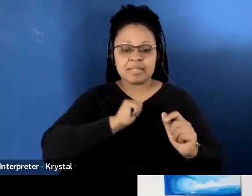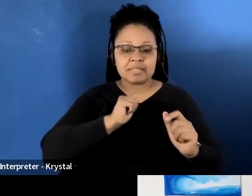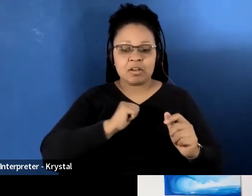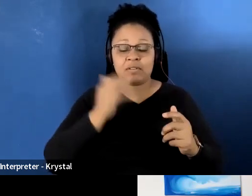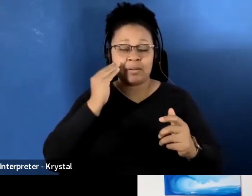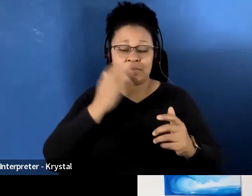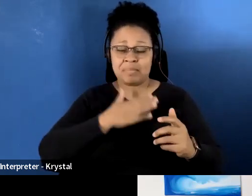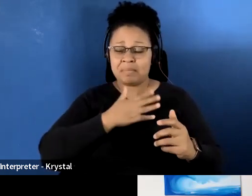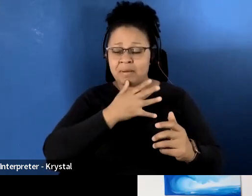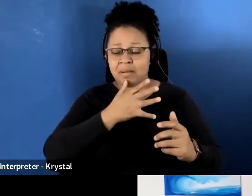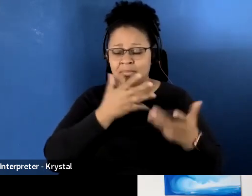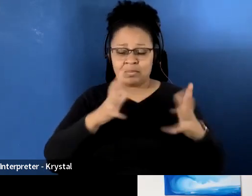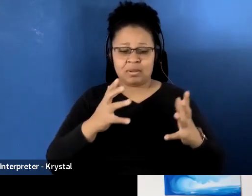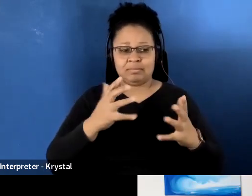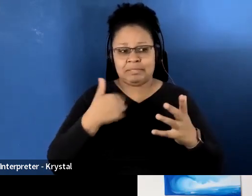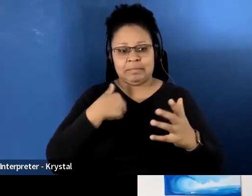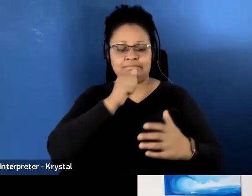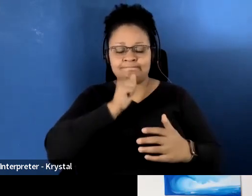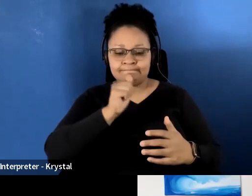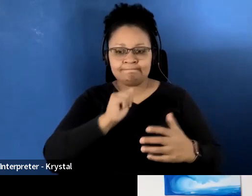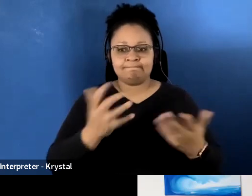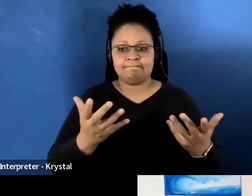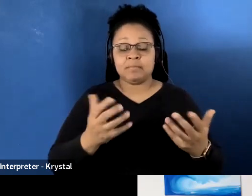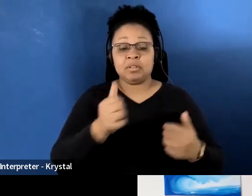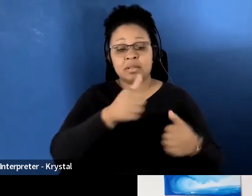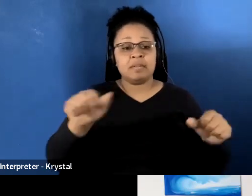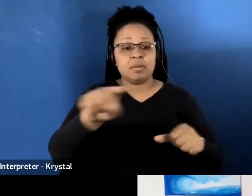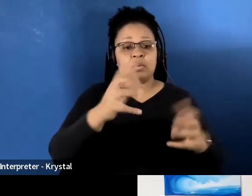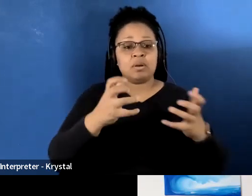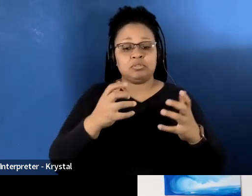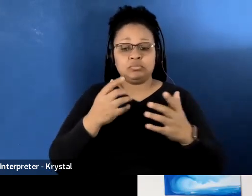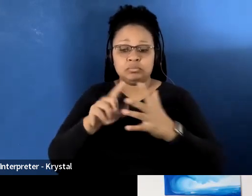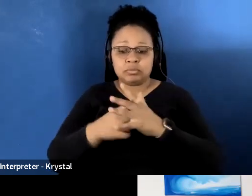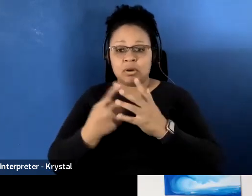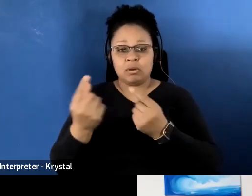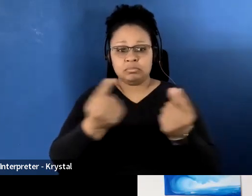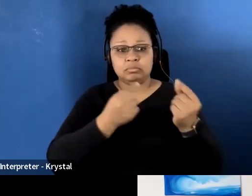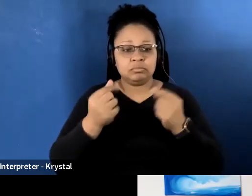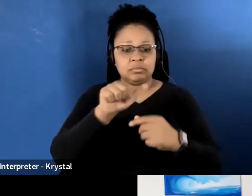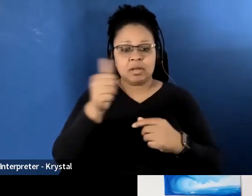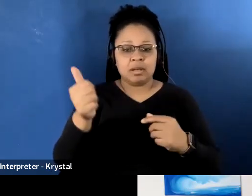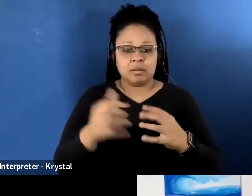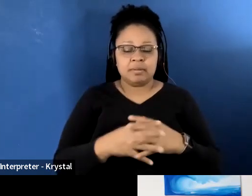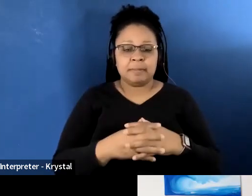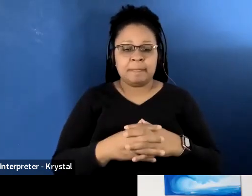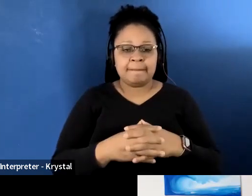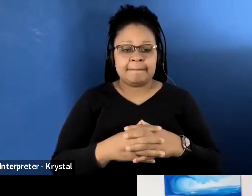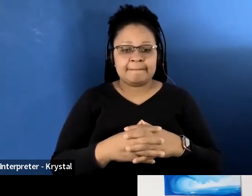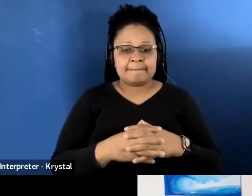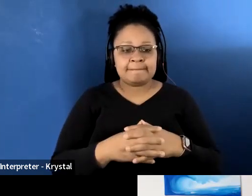like that. So do we want to tackle some of these? Sure. That's